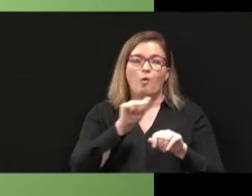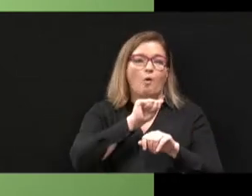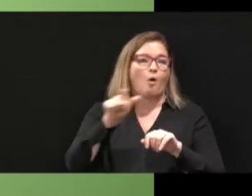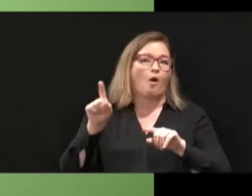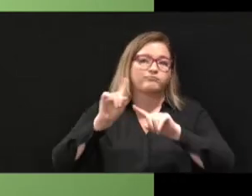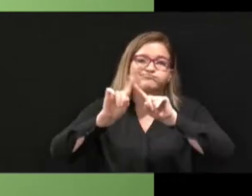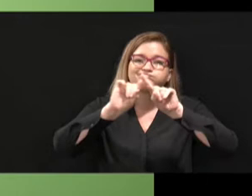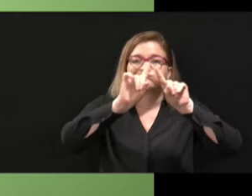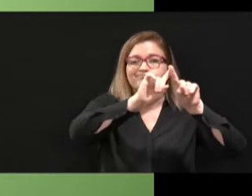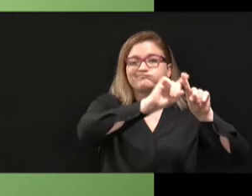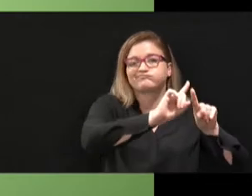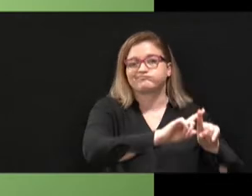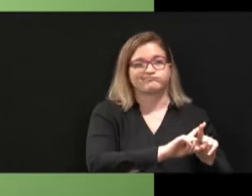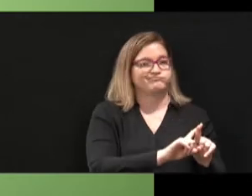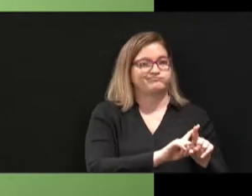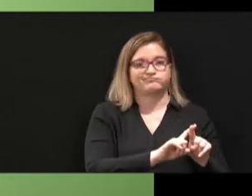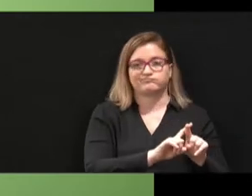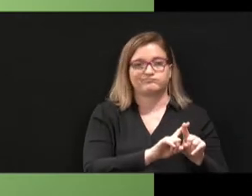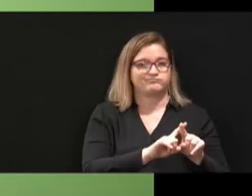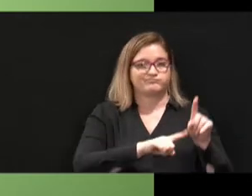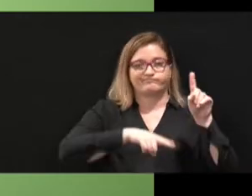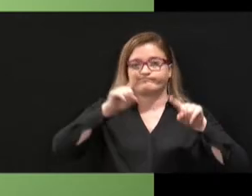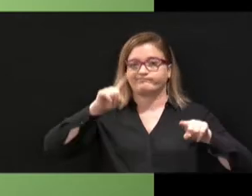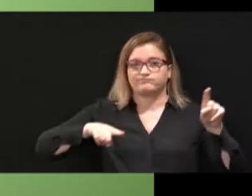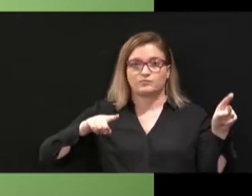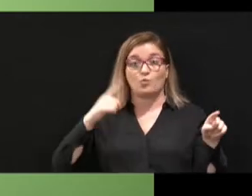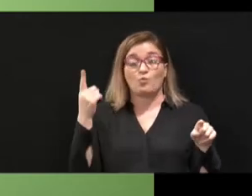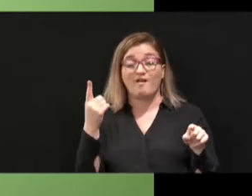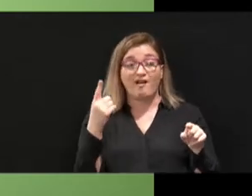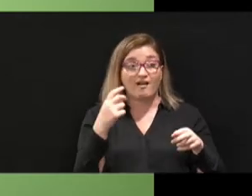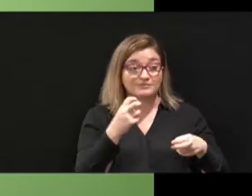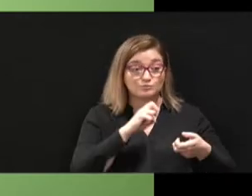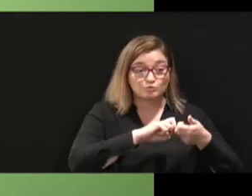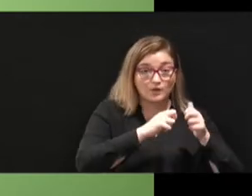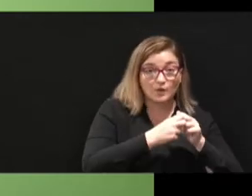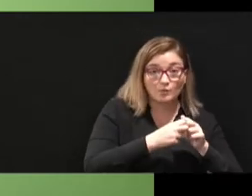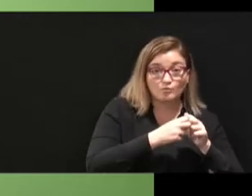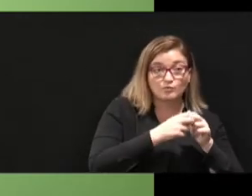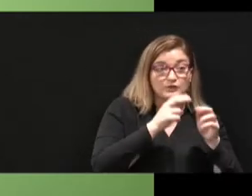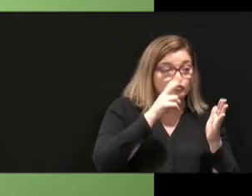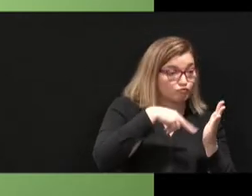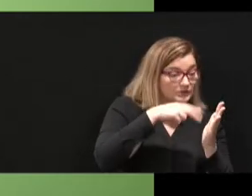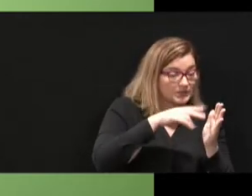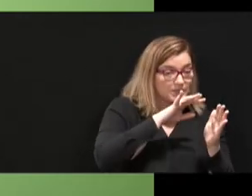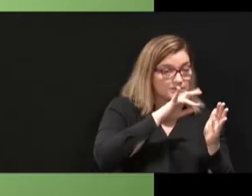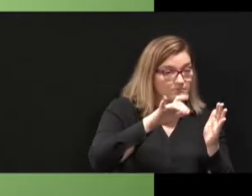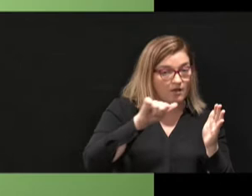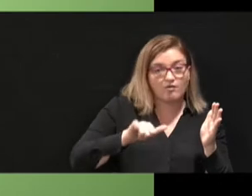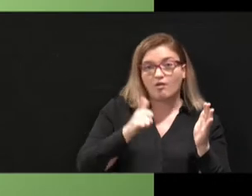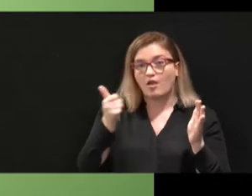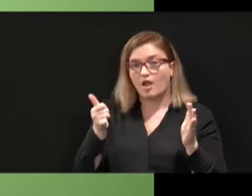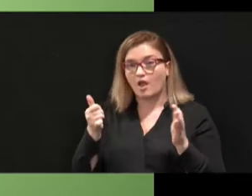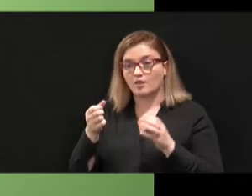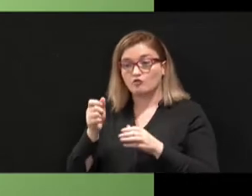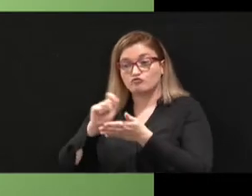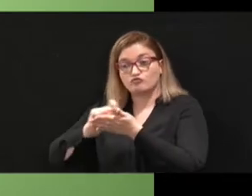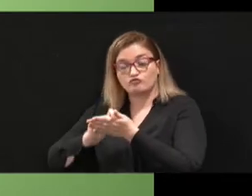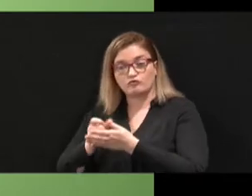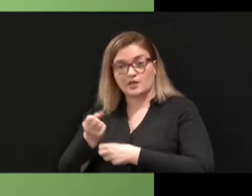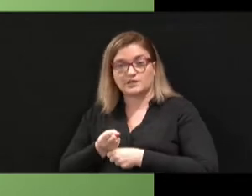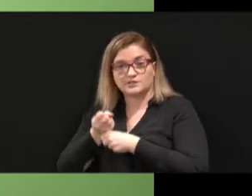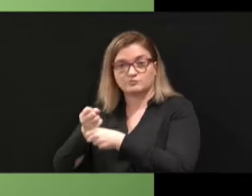alike. One person may have difficulties with reading and spelling. Another person may have problems with the written expression